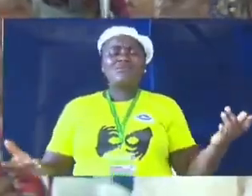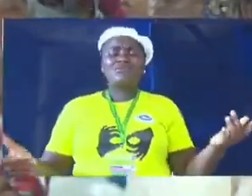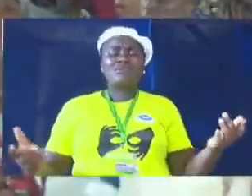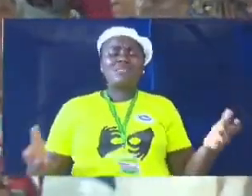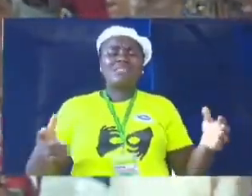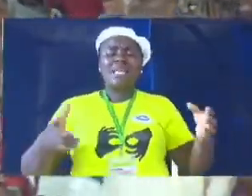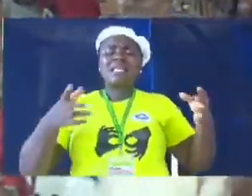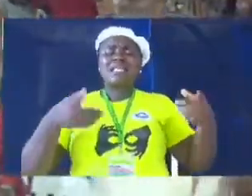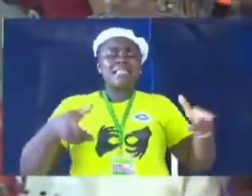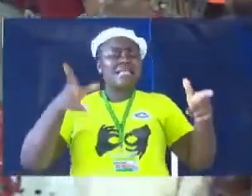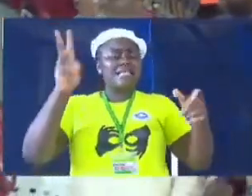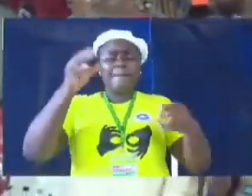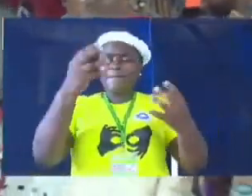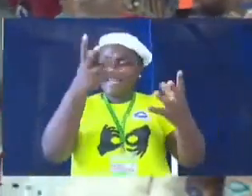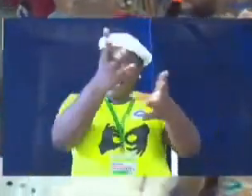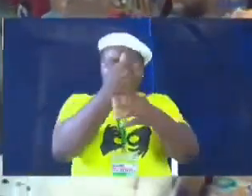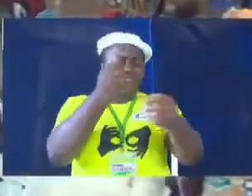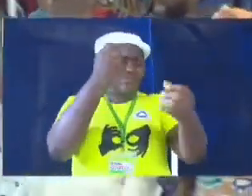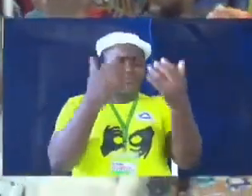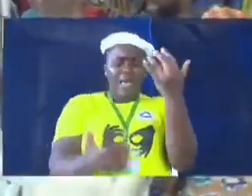Let them catch fire.